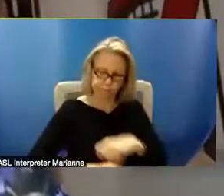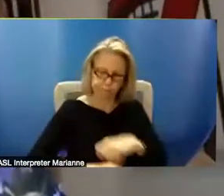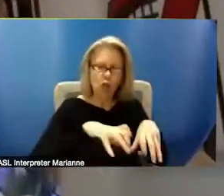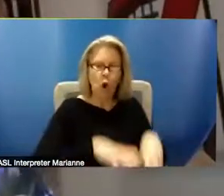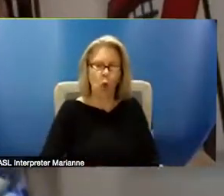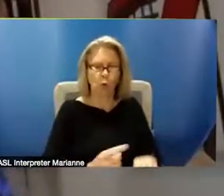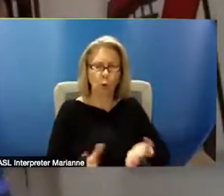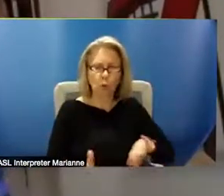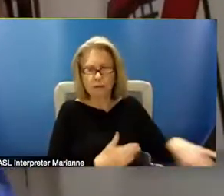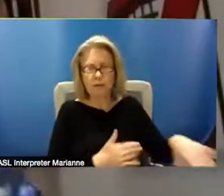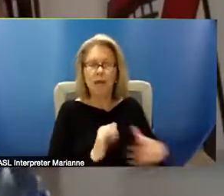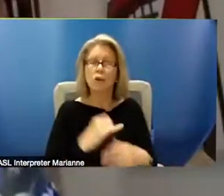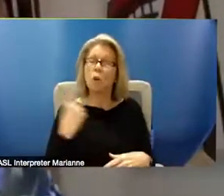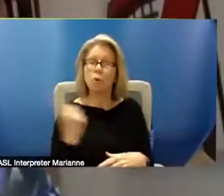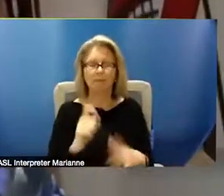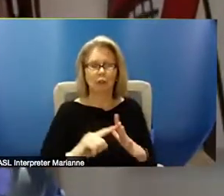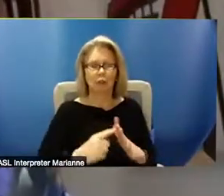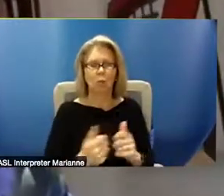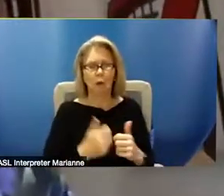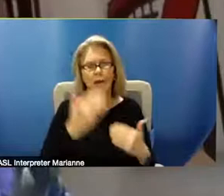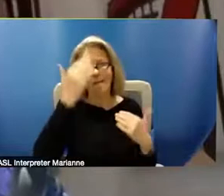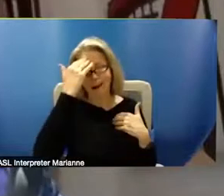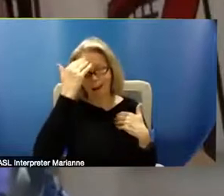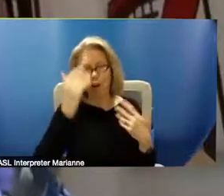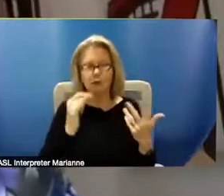that effective protocols have to always